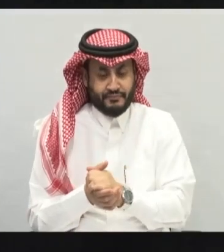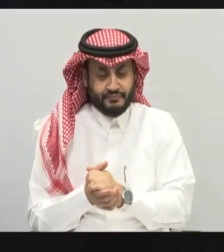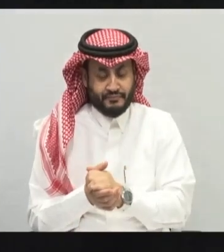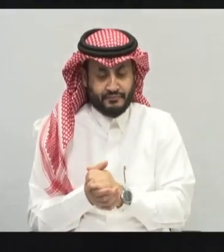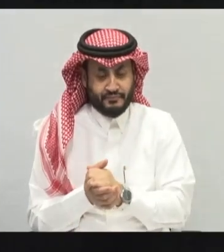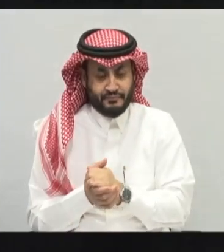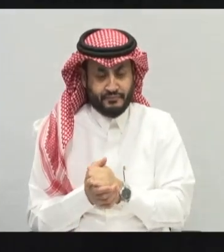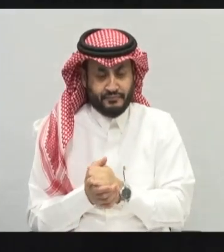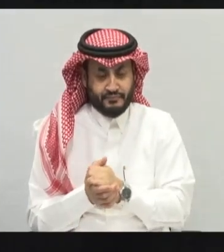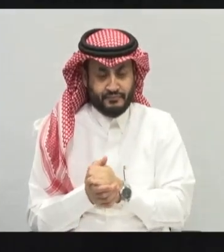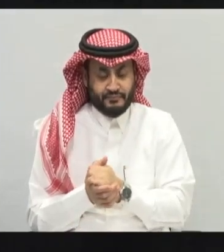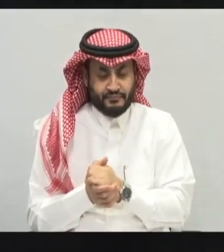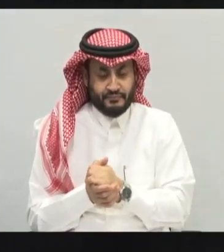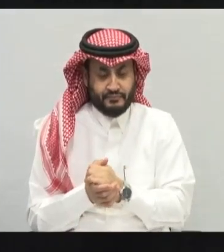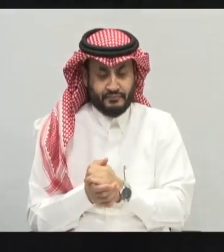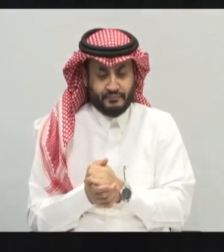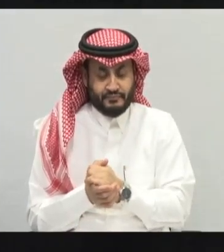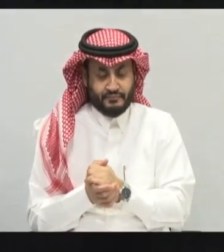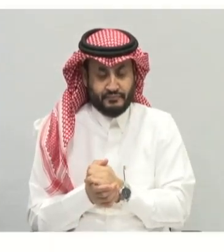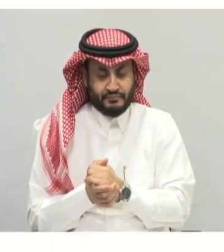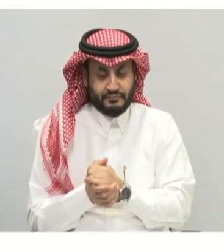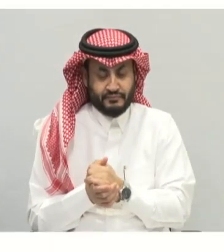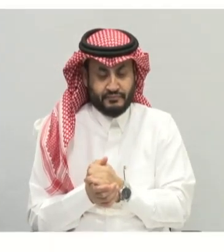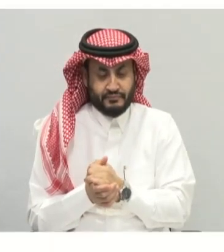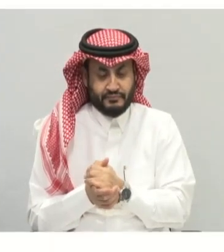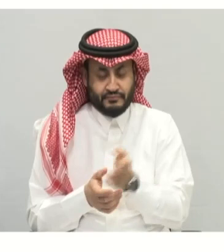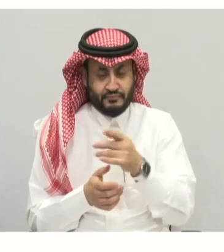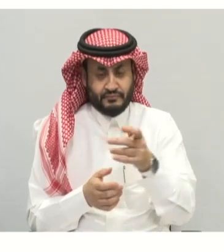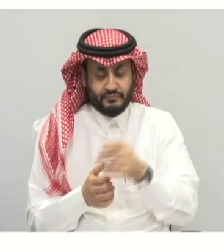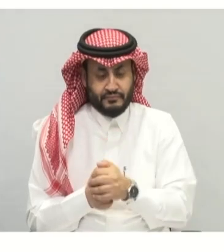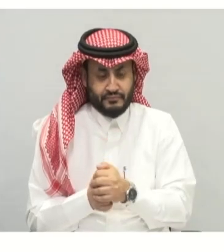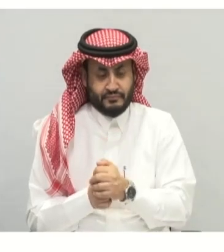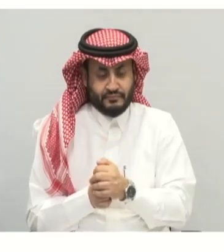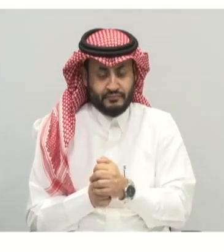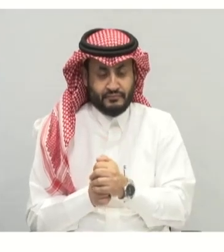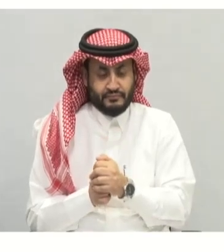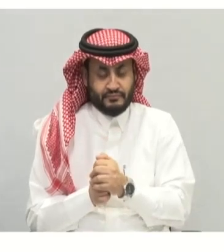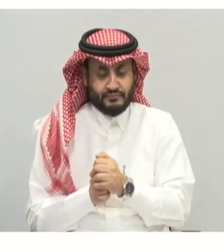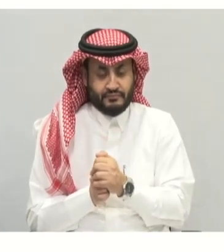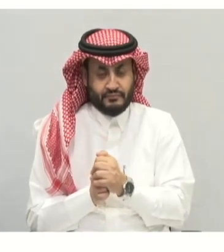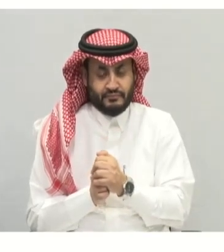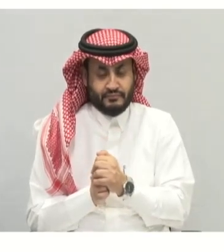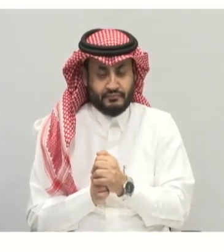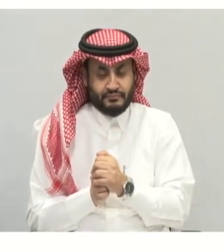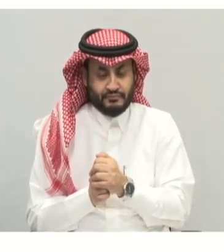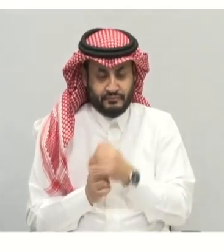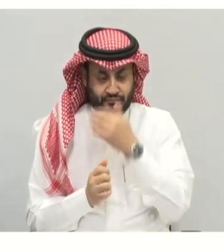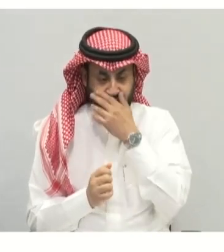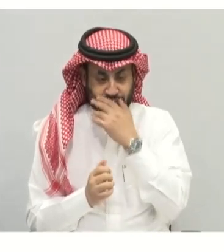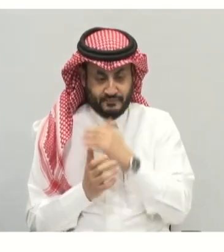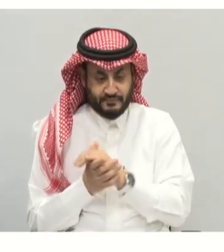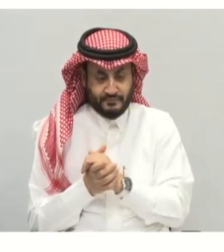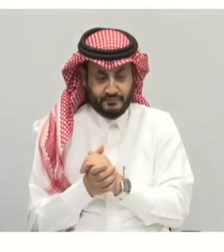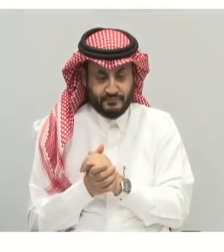the statements that appear and these were the answers of this